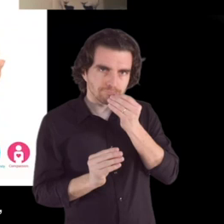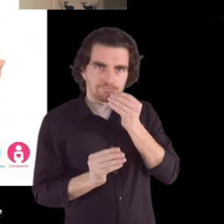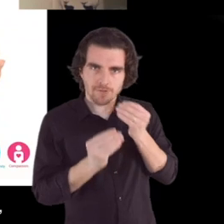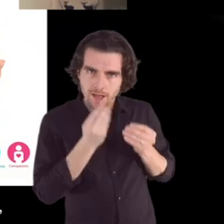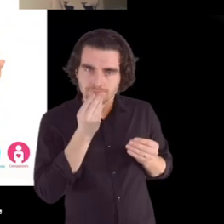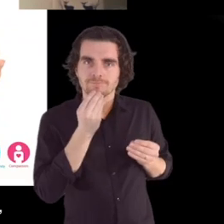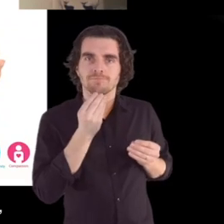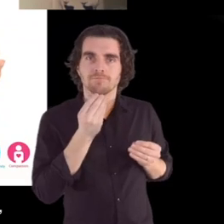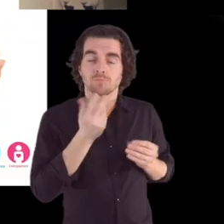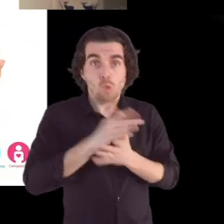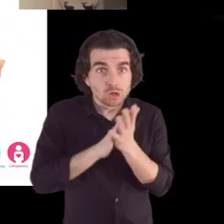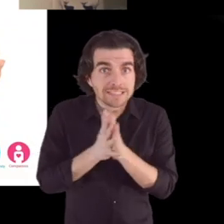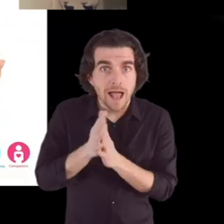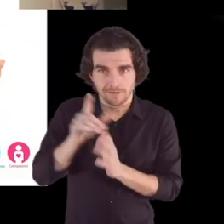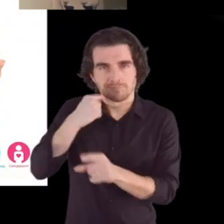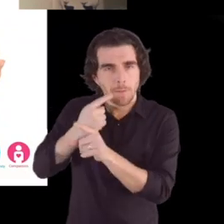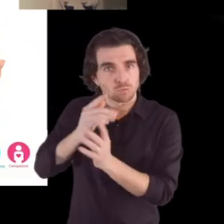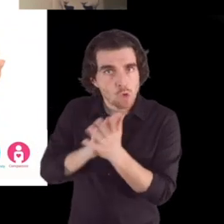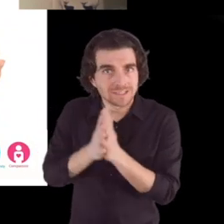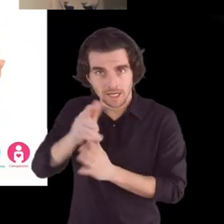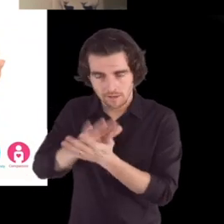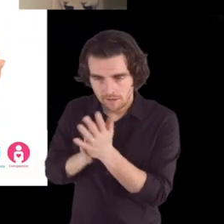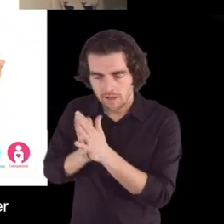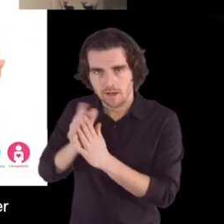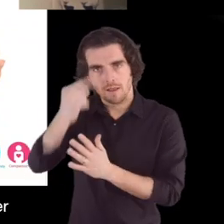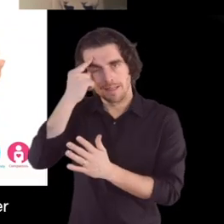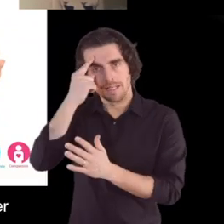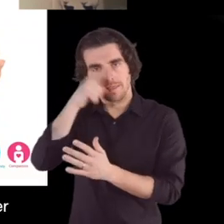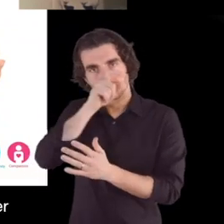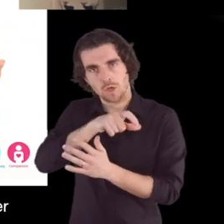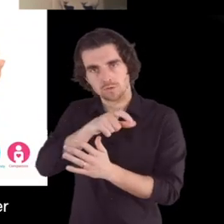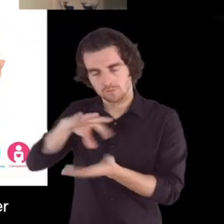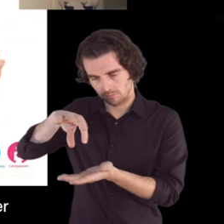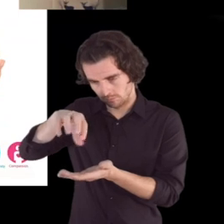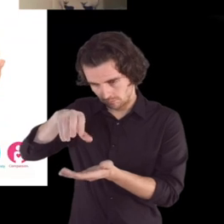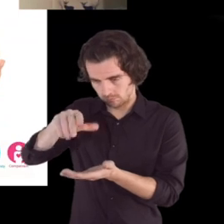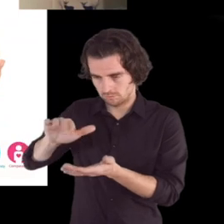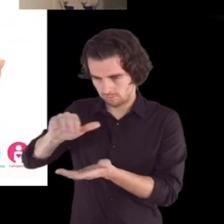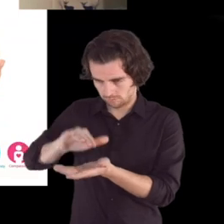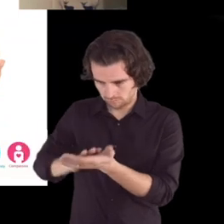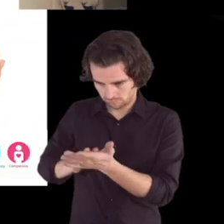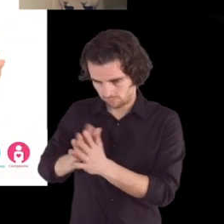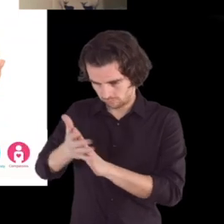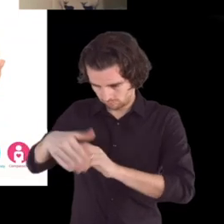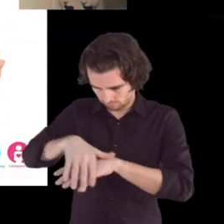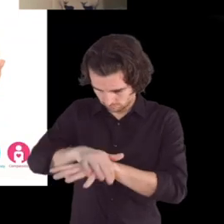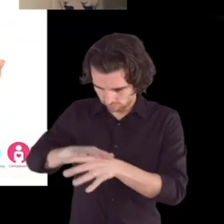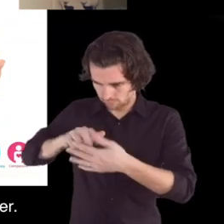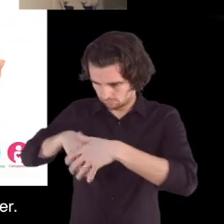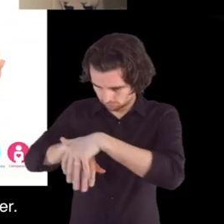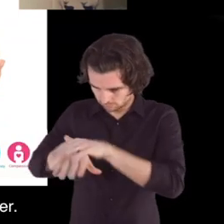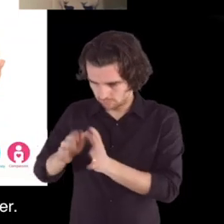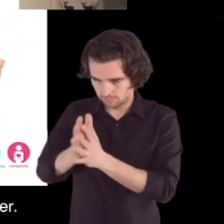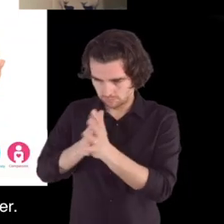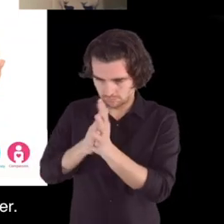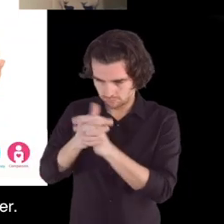Ciara mentioned earlier on, that idea of even, washing your hands. So listening to the sound of the water coming out of the tap, feeling the soap in your hands as you're kind of